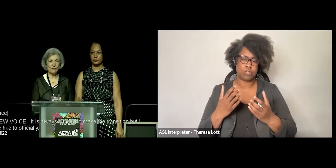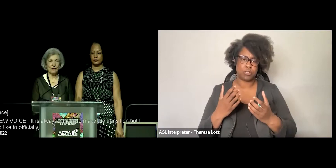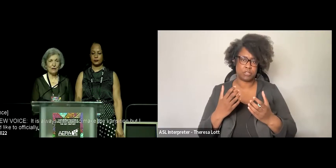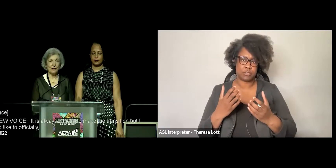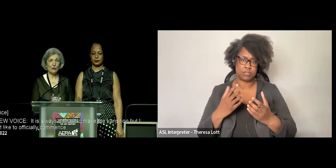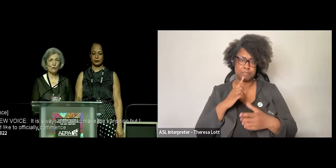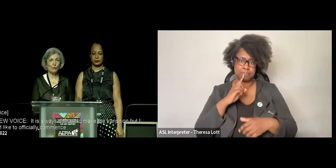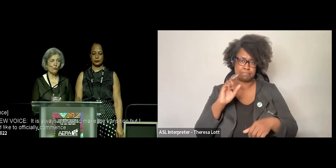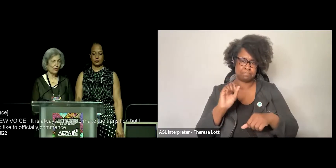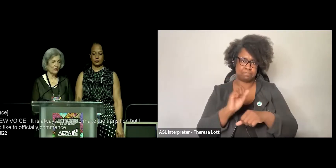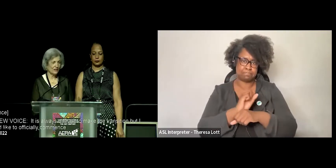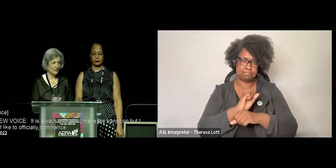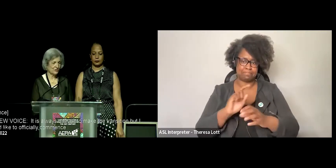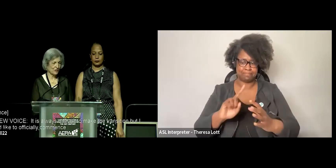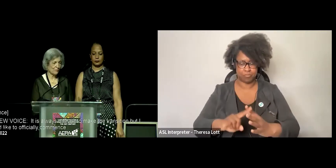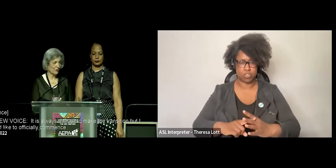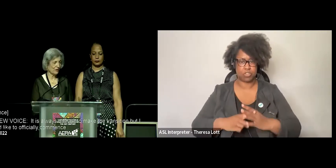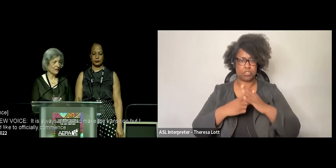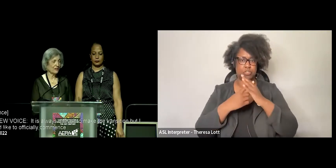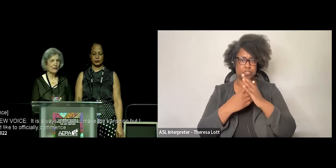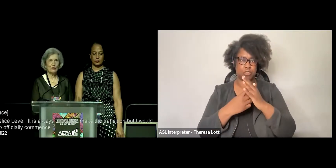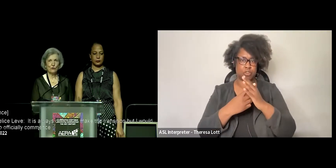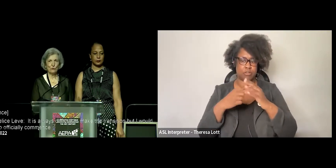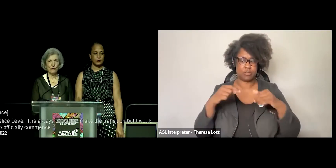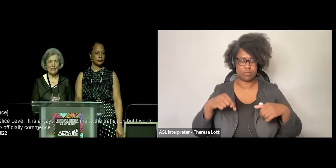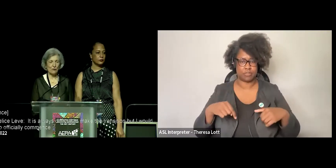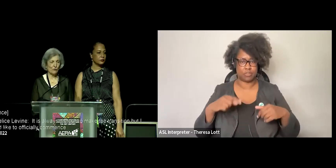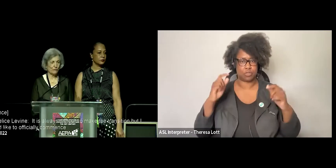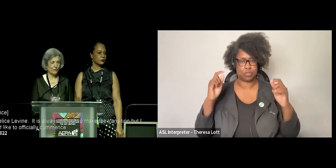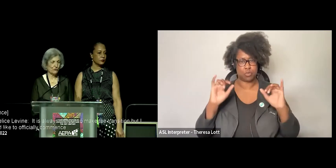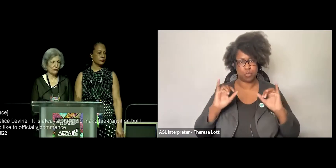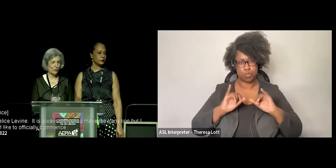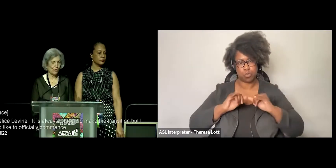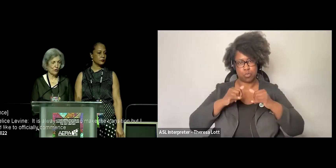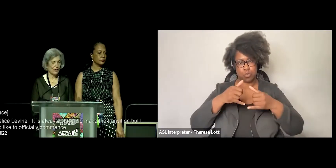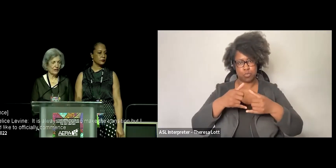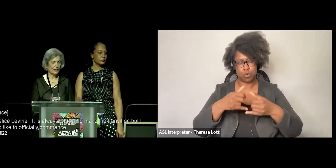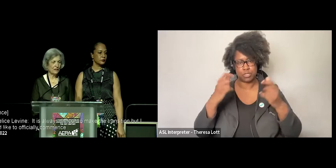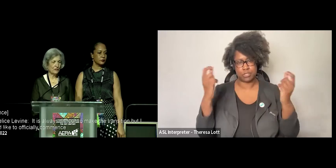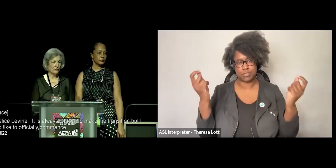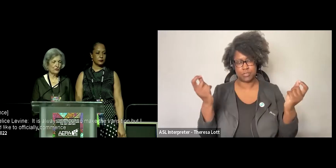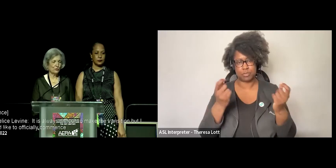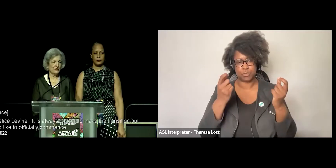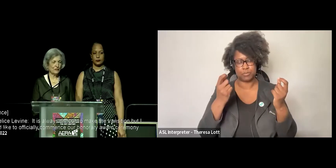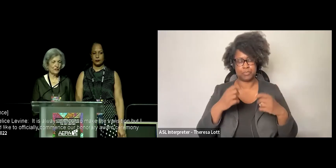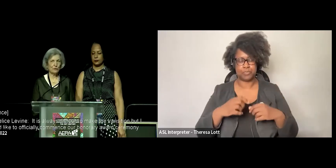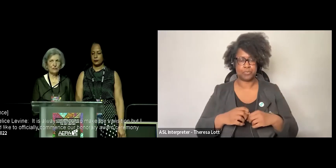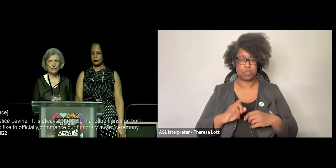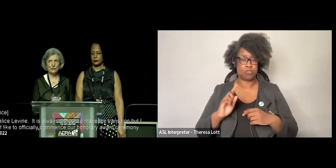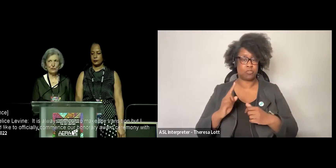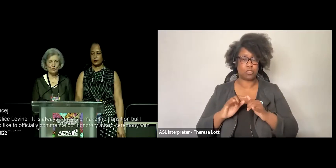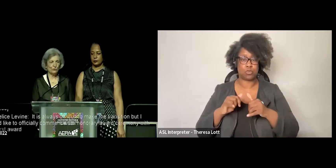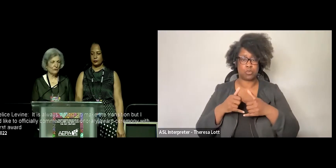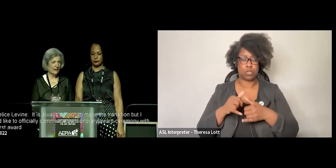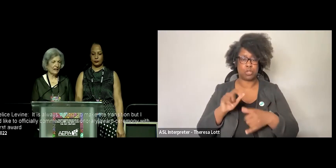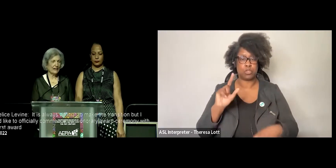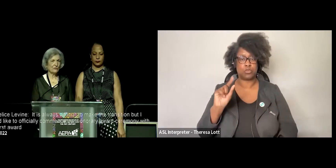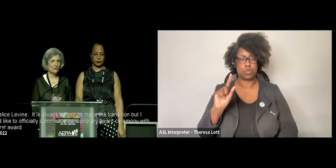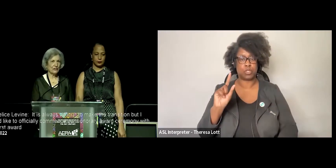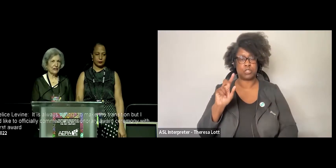our honorary award ceremony with our first award, the